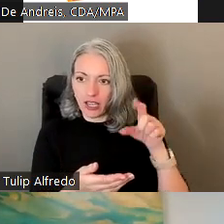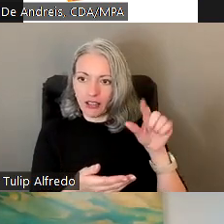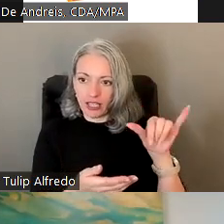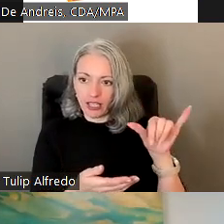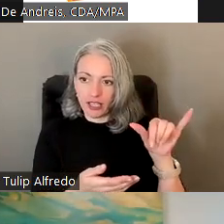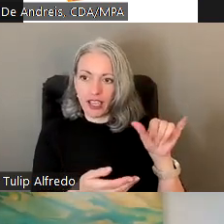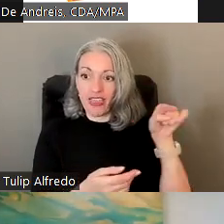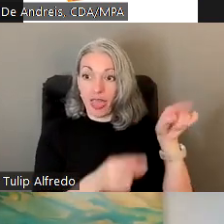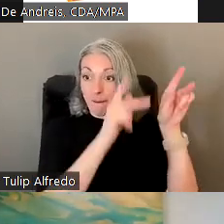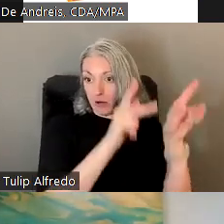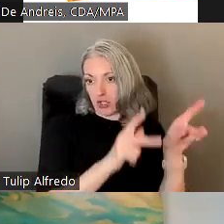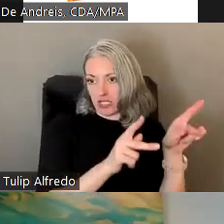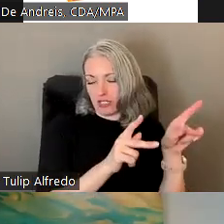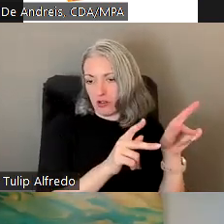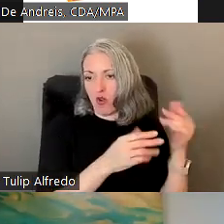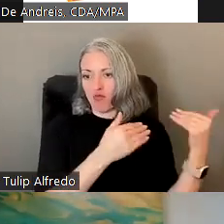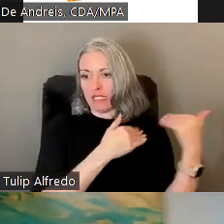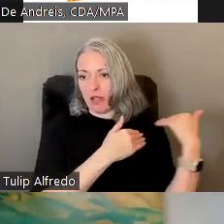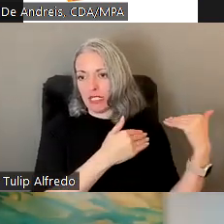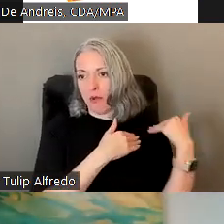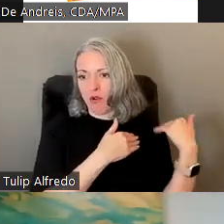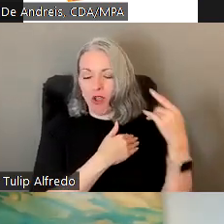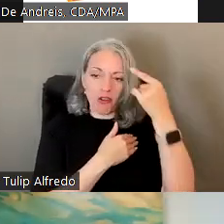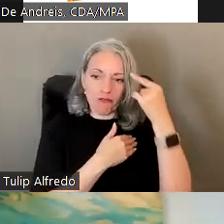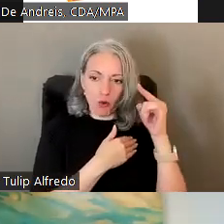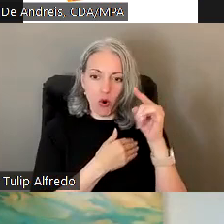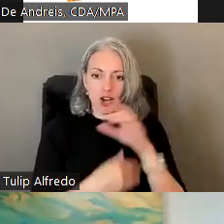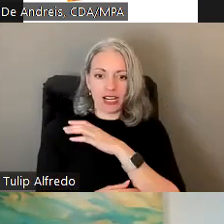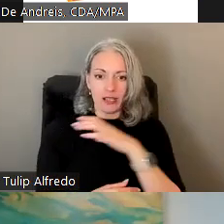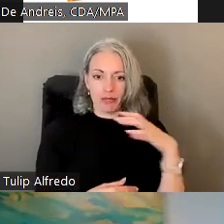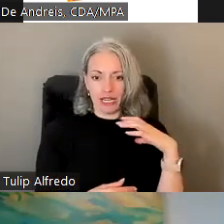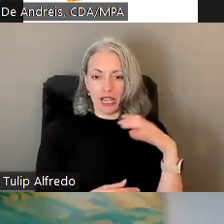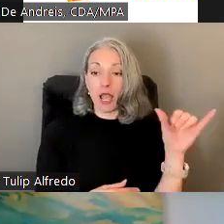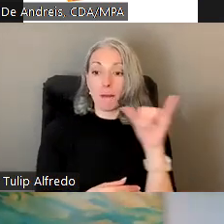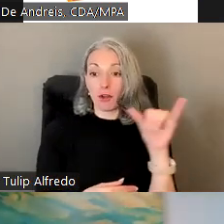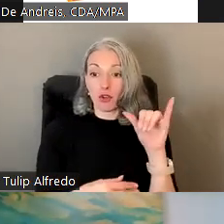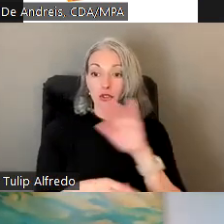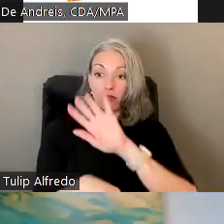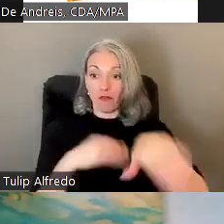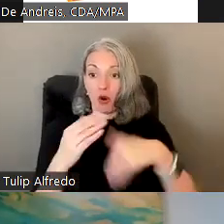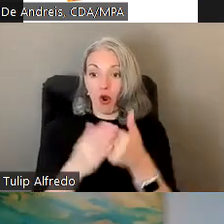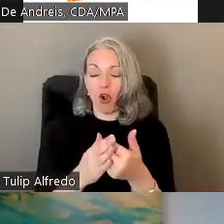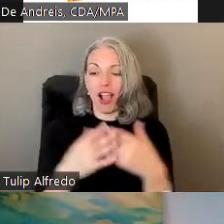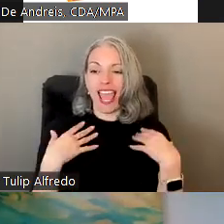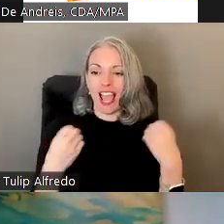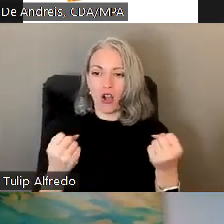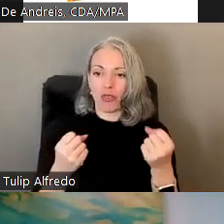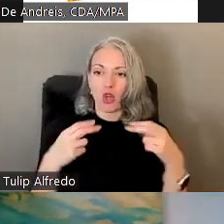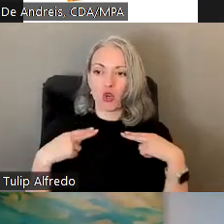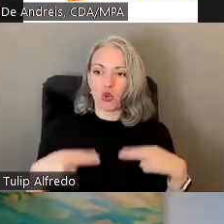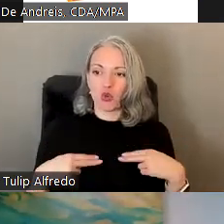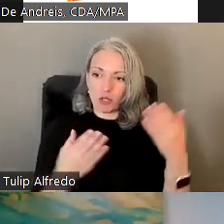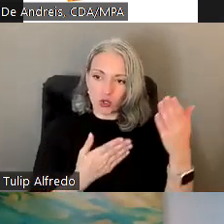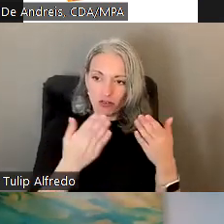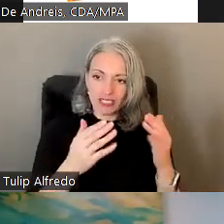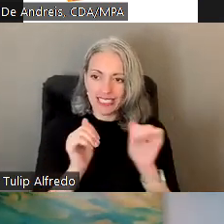person that is responsible for this committee, but also the entire Health and Human Services Agency. So this